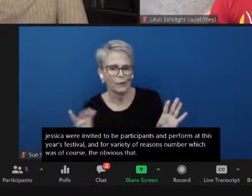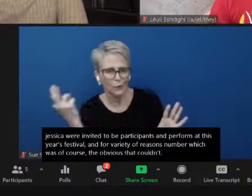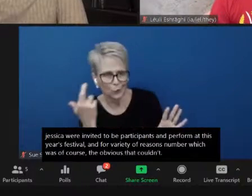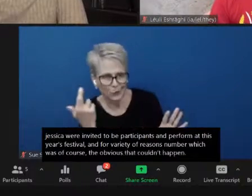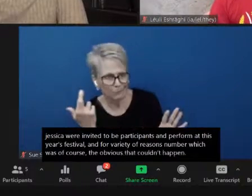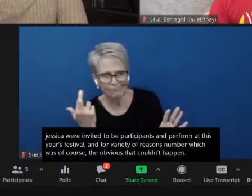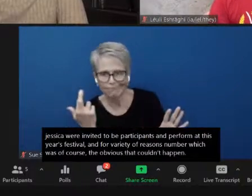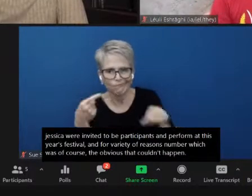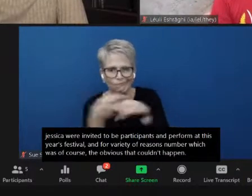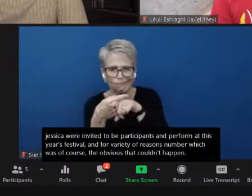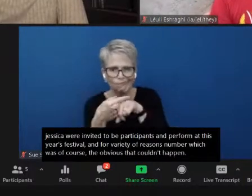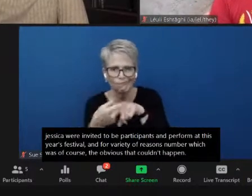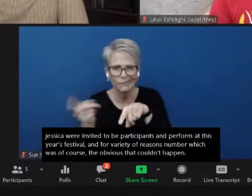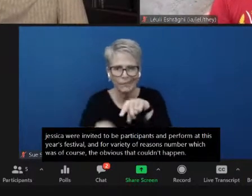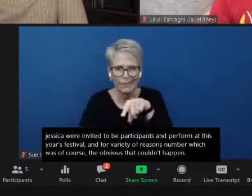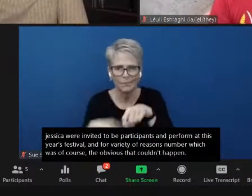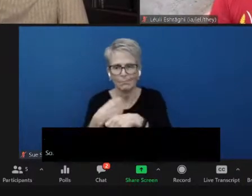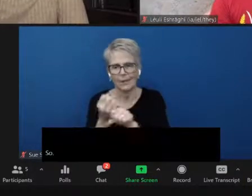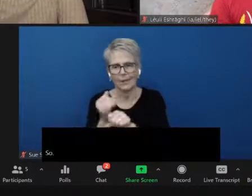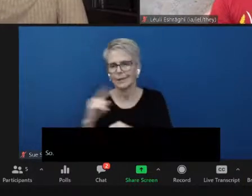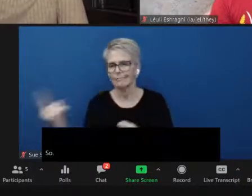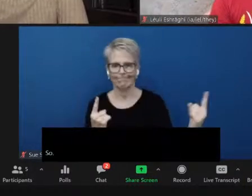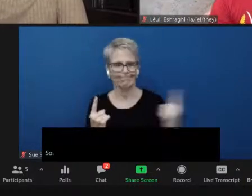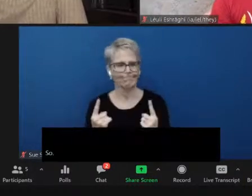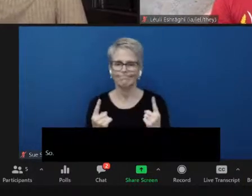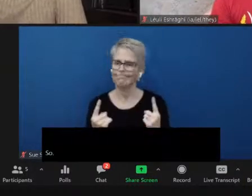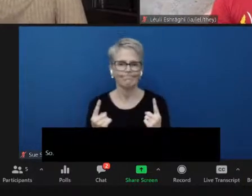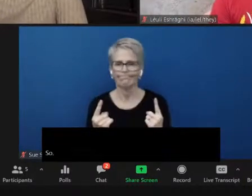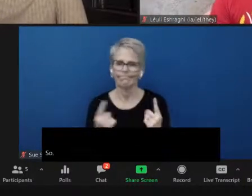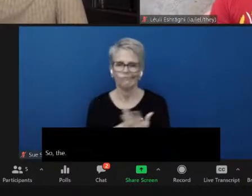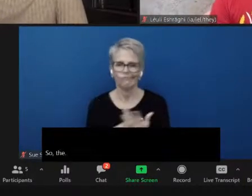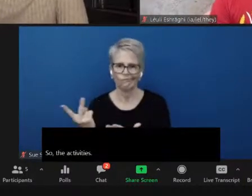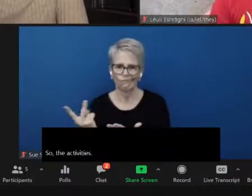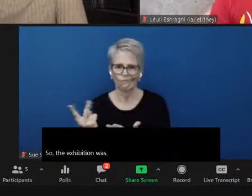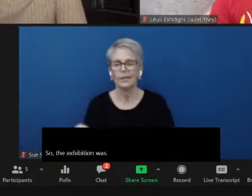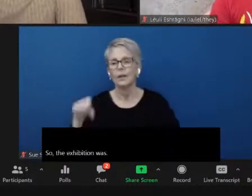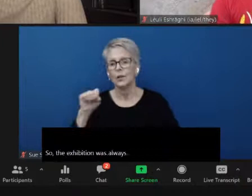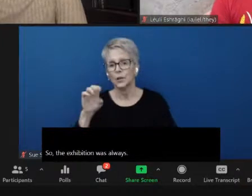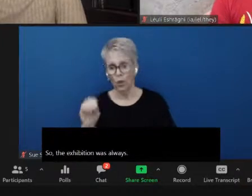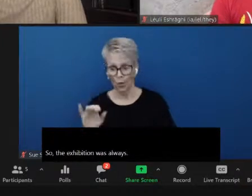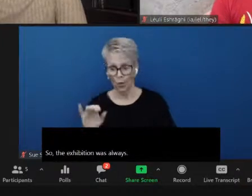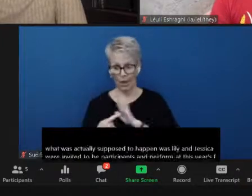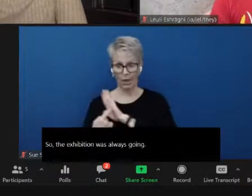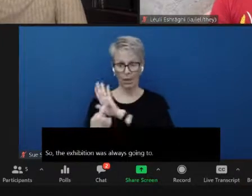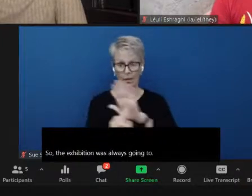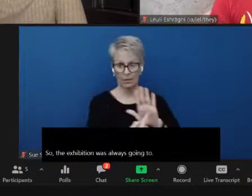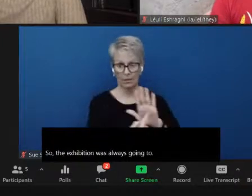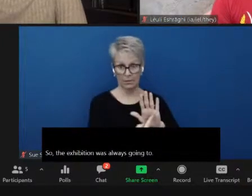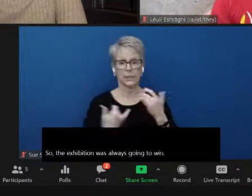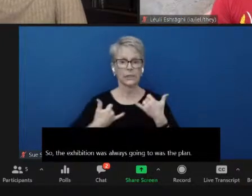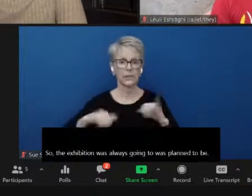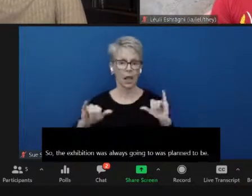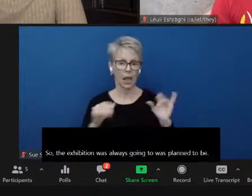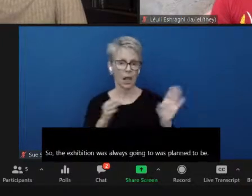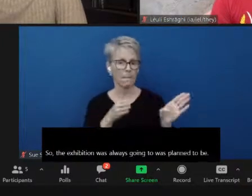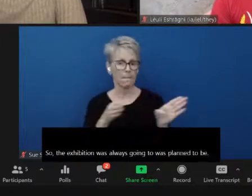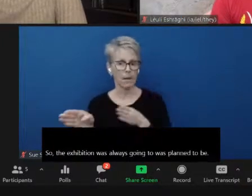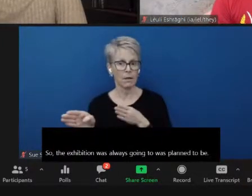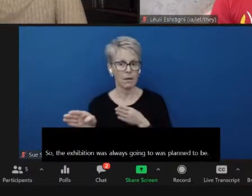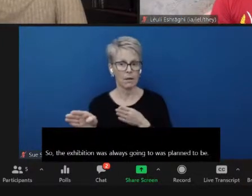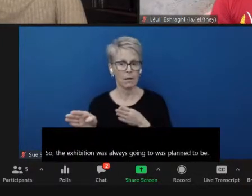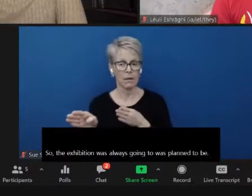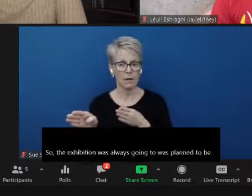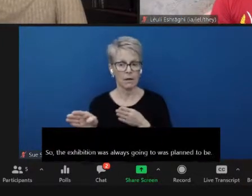happen. So the exhibition was always planned to be